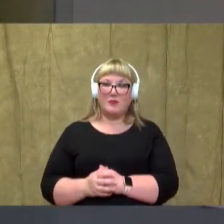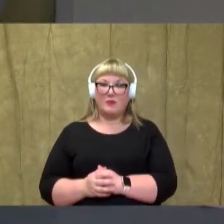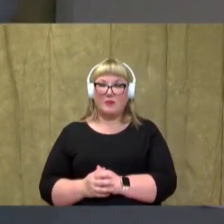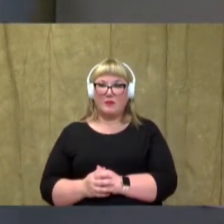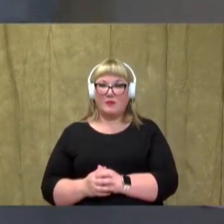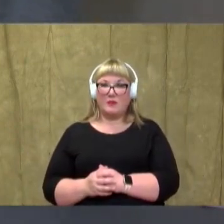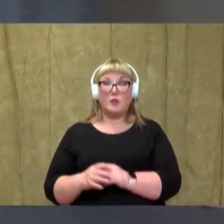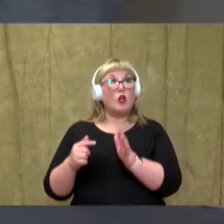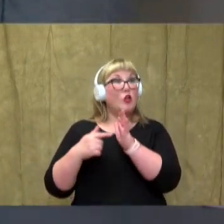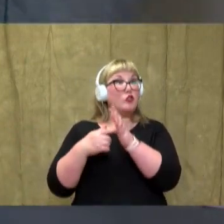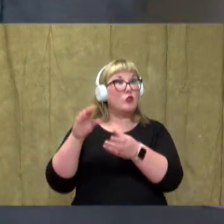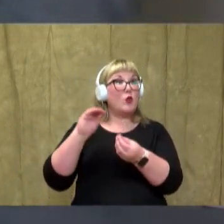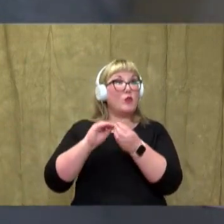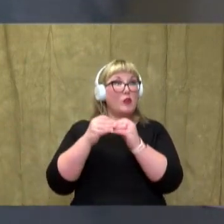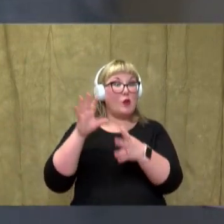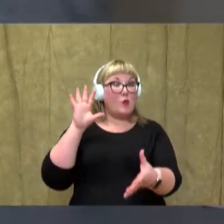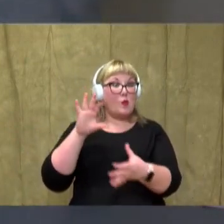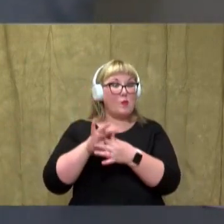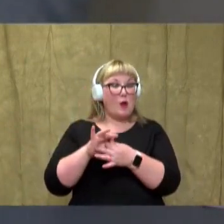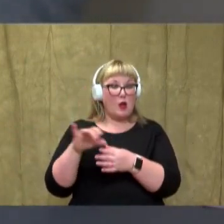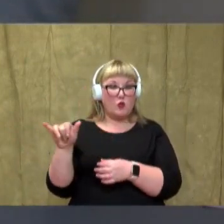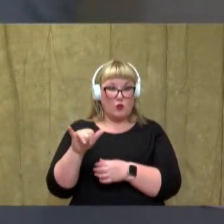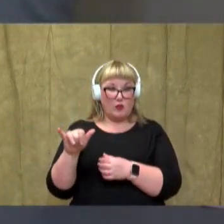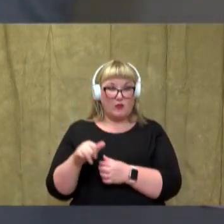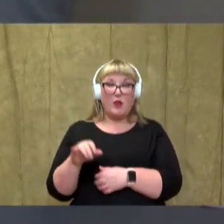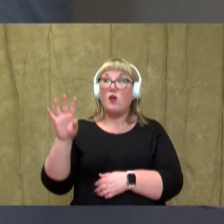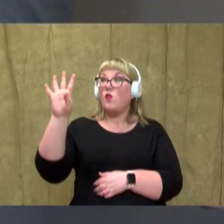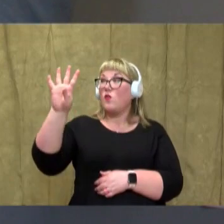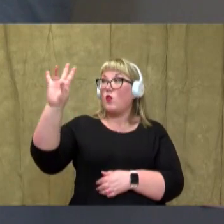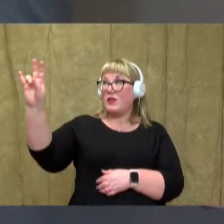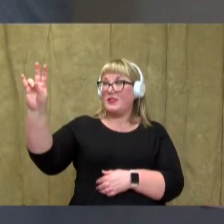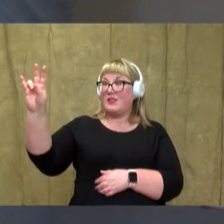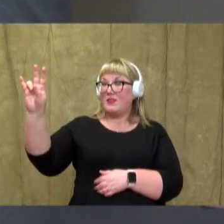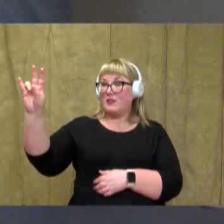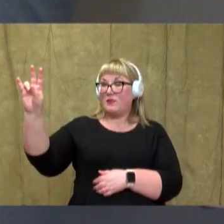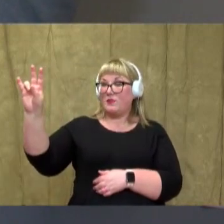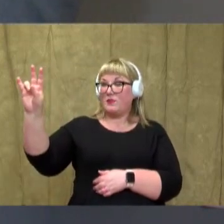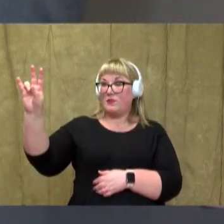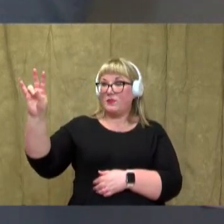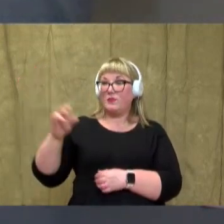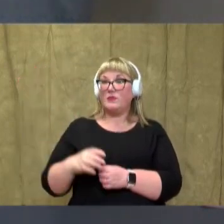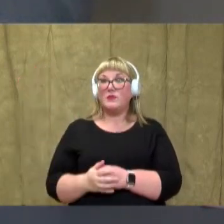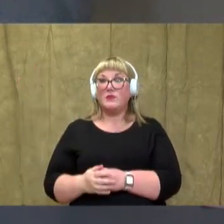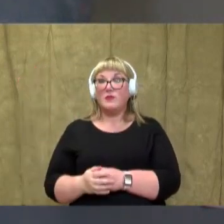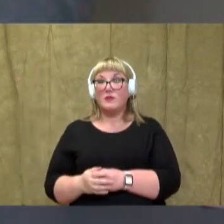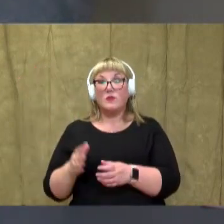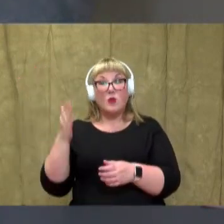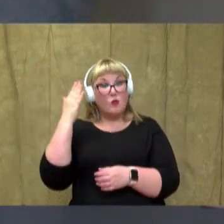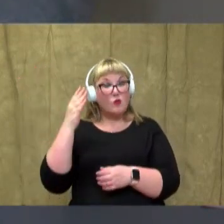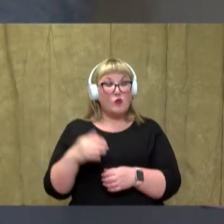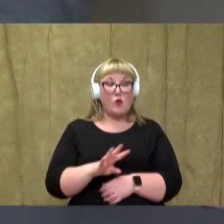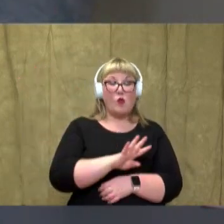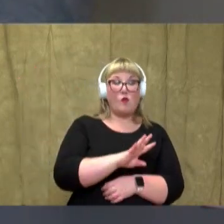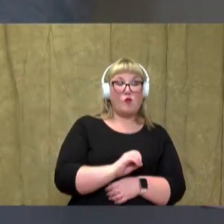I want to show you on the number bond way. We'll put 47 in our bond. We know that